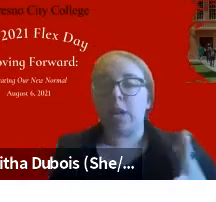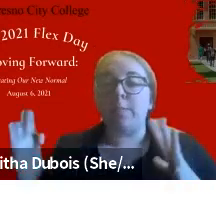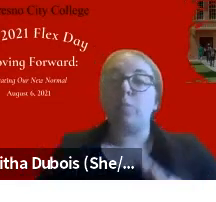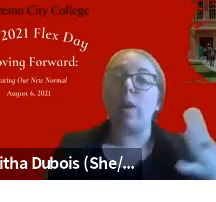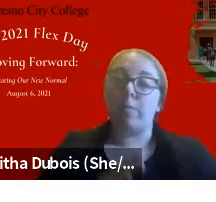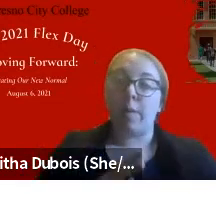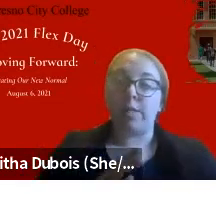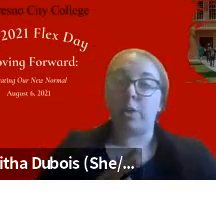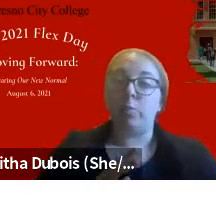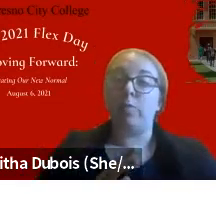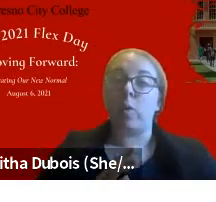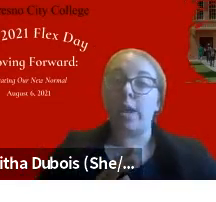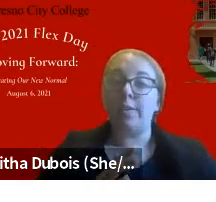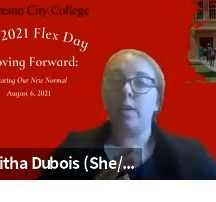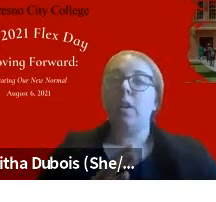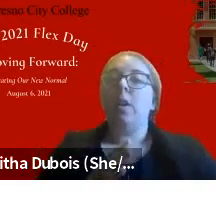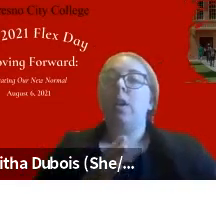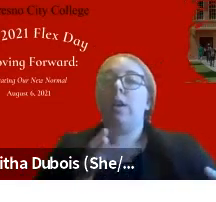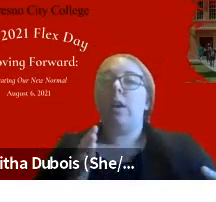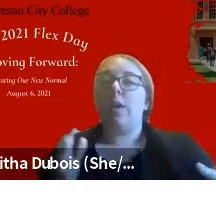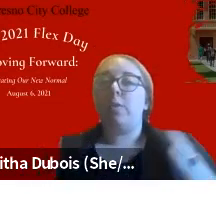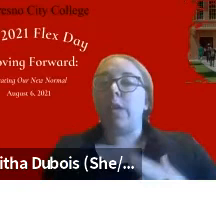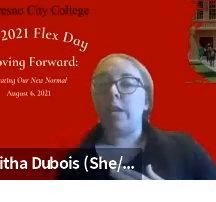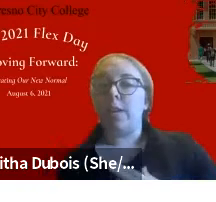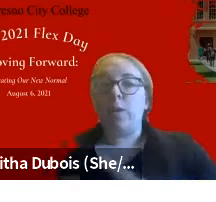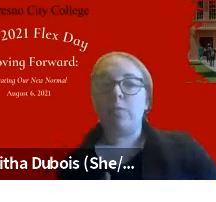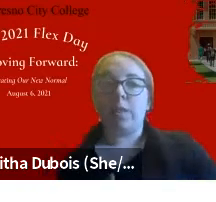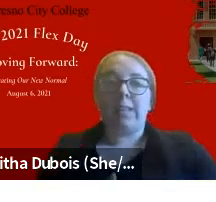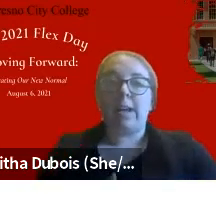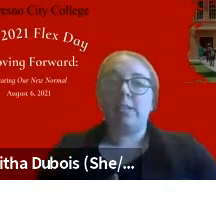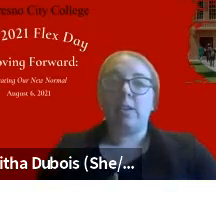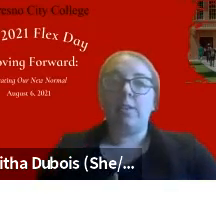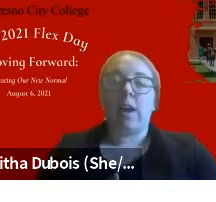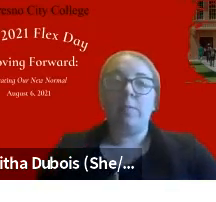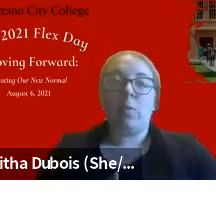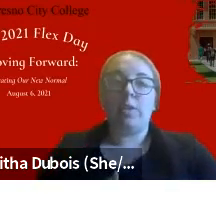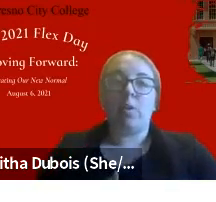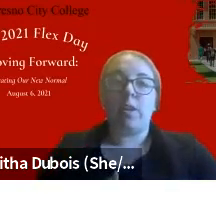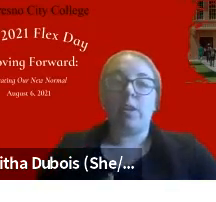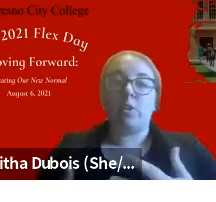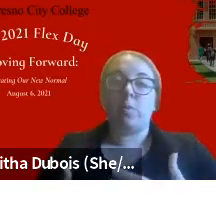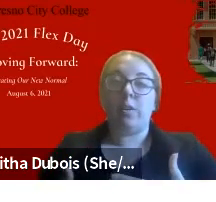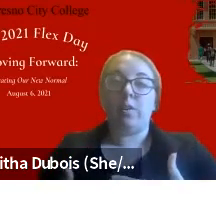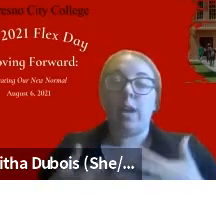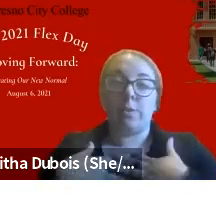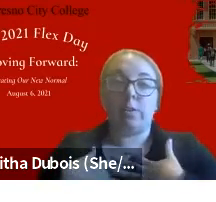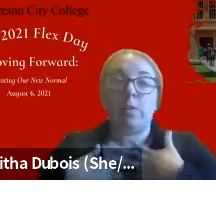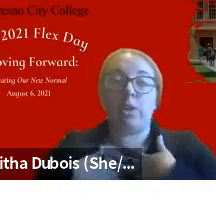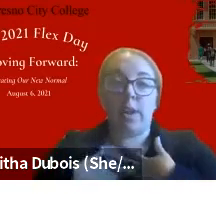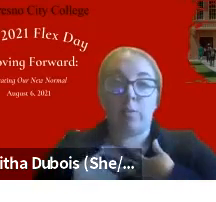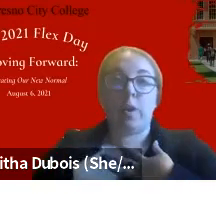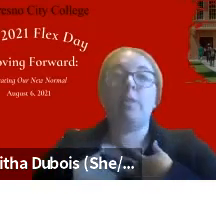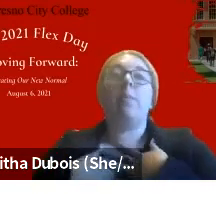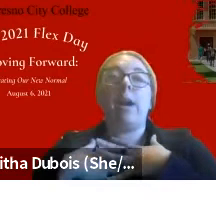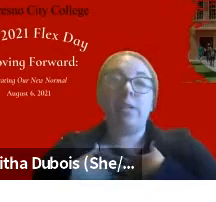take some time to prep that material beforehand. If there's anything we need for the class. If I'm going to go in and interpret a chemistry class,